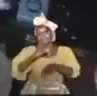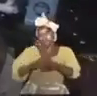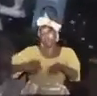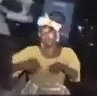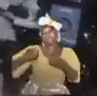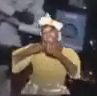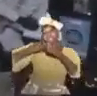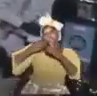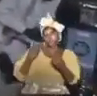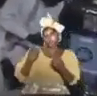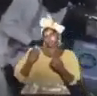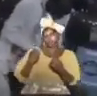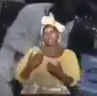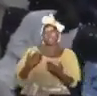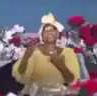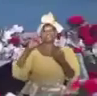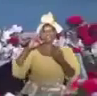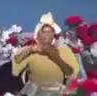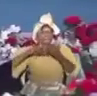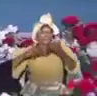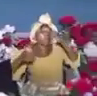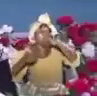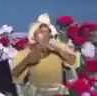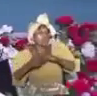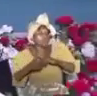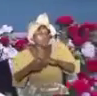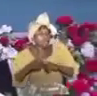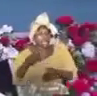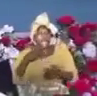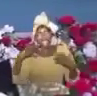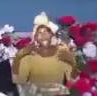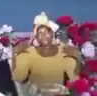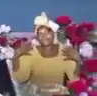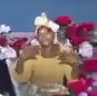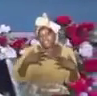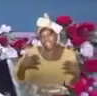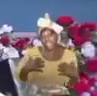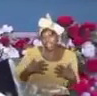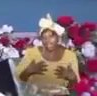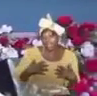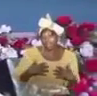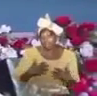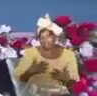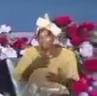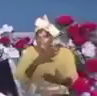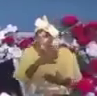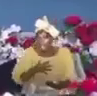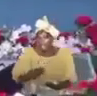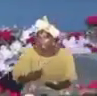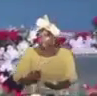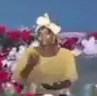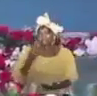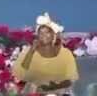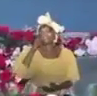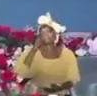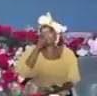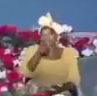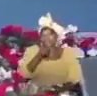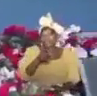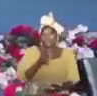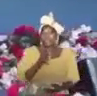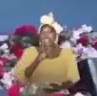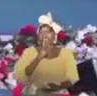dominion over troubles and fears. You are said to be in a position of